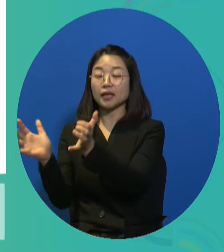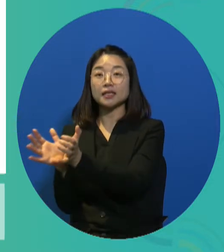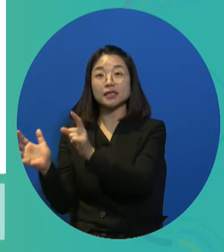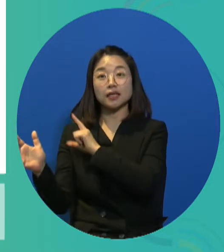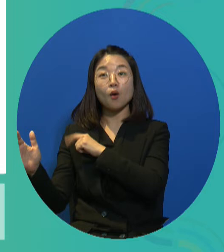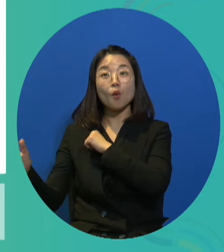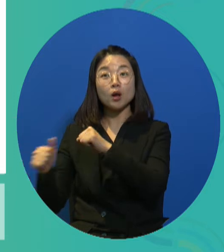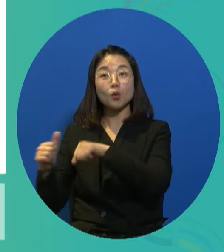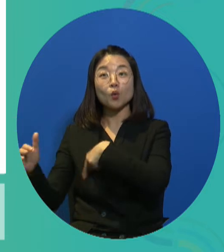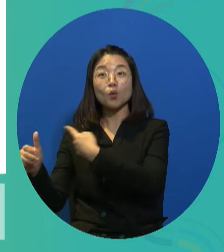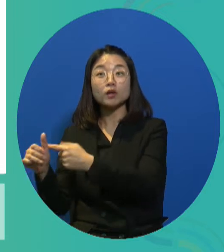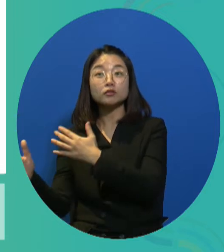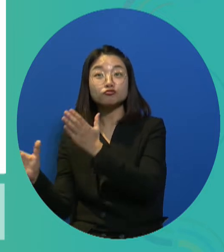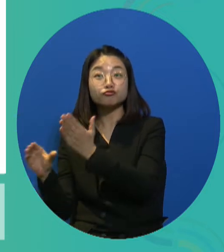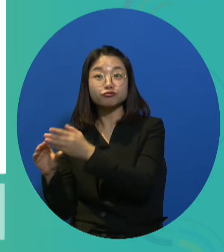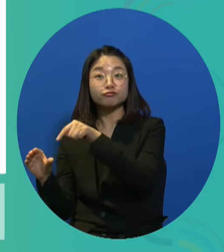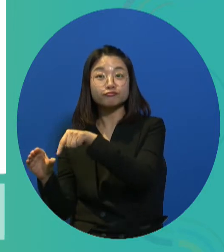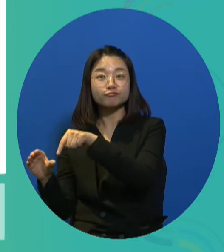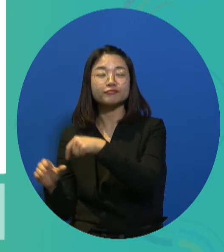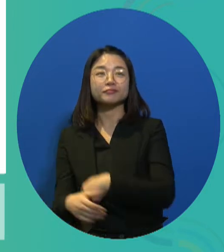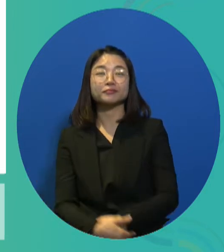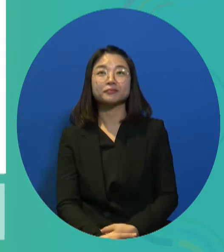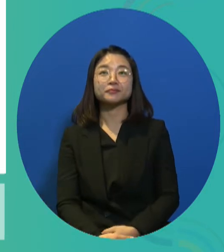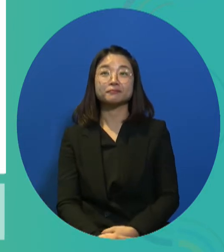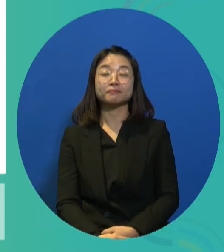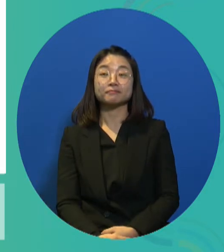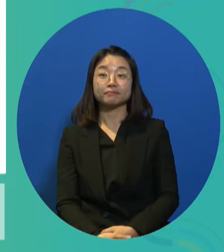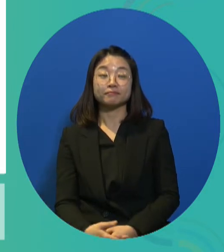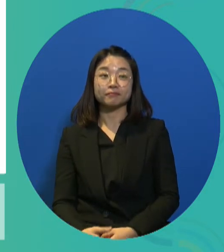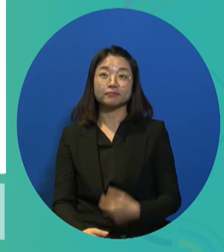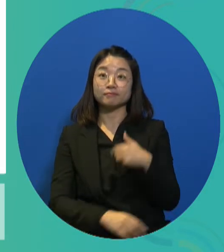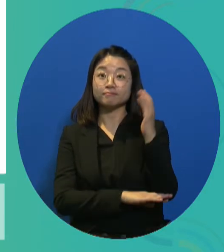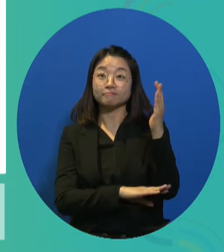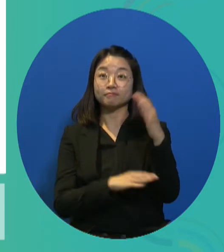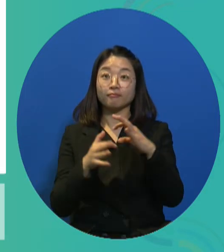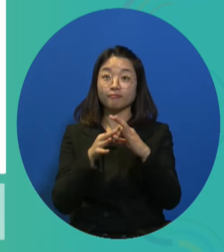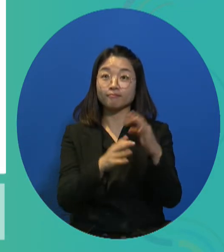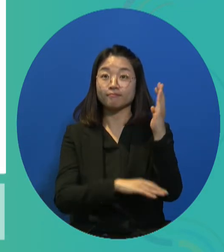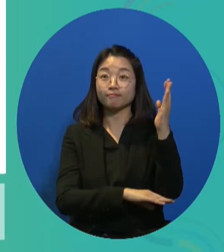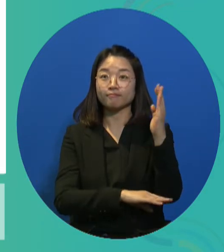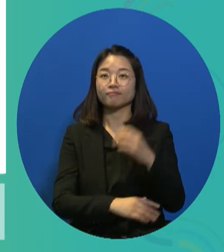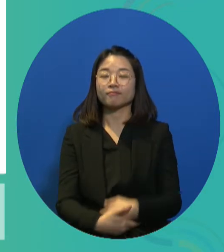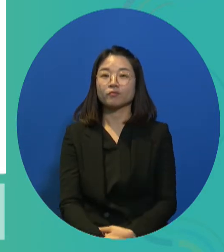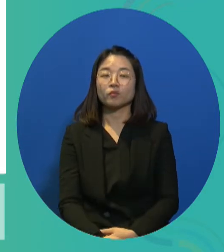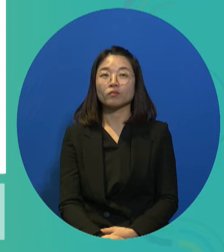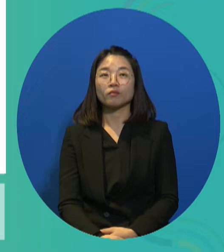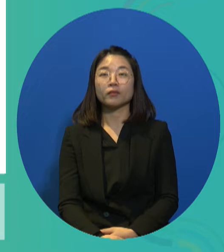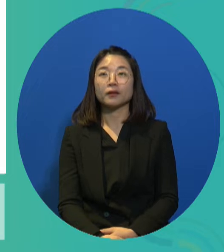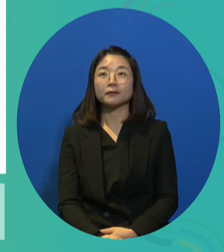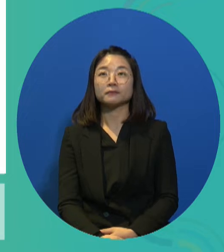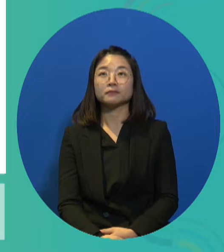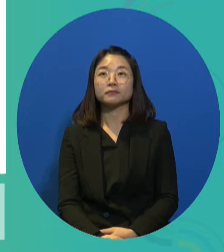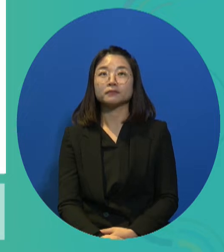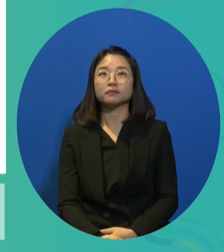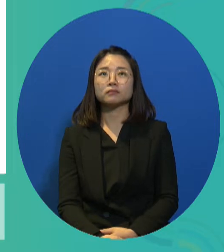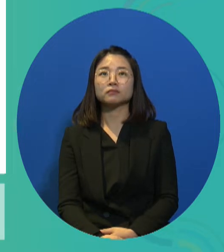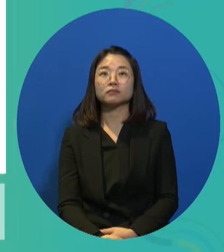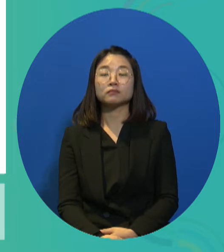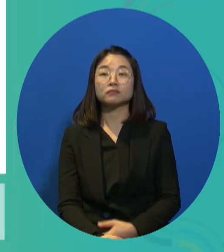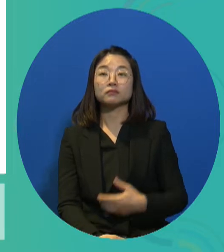I'll continue with the presentation and just read to you my script because my slides don't seem to be